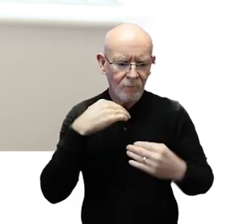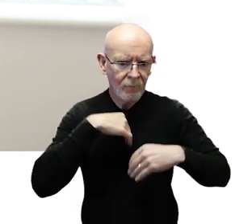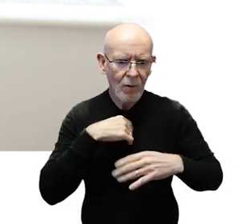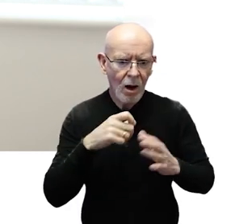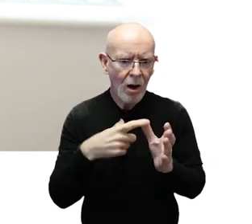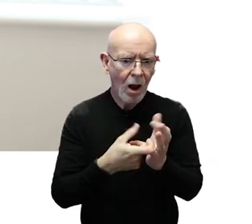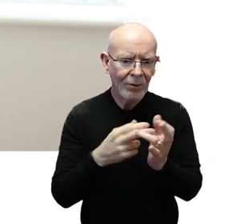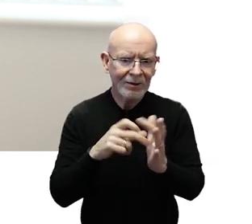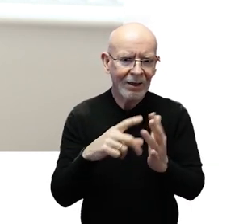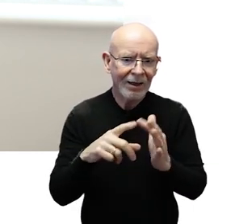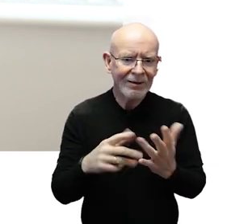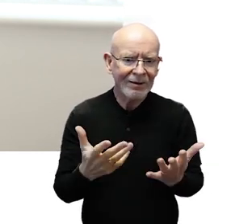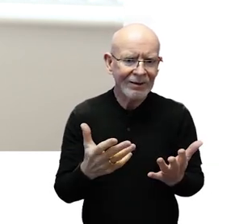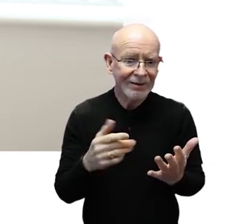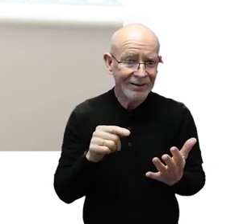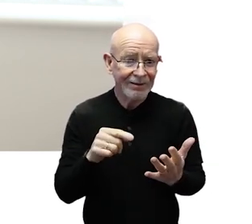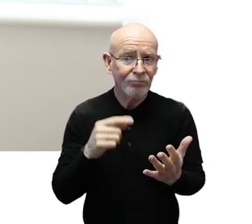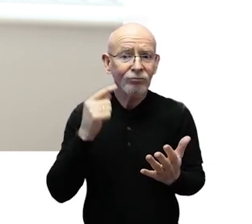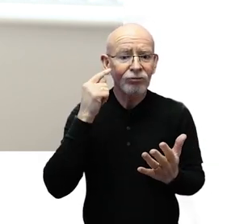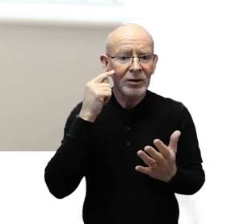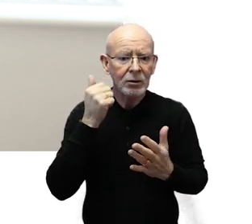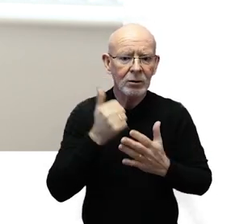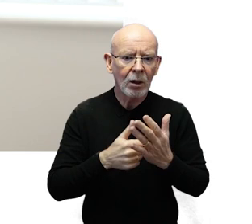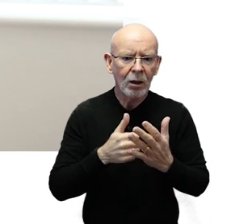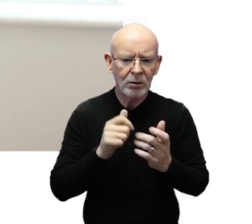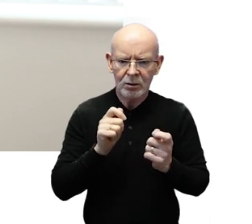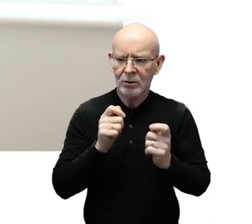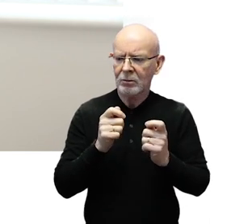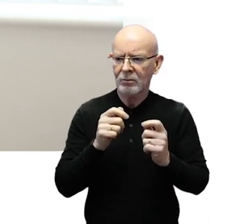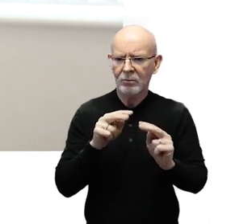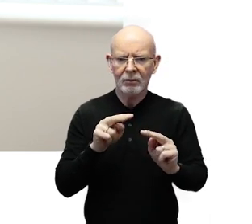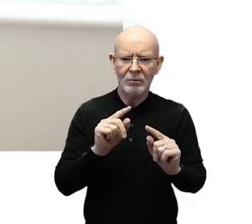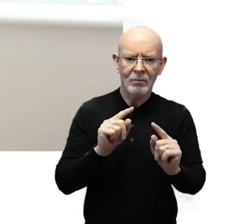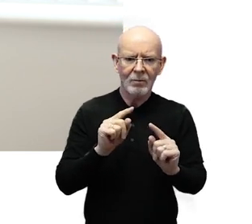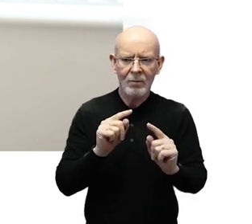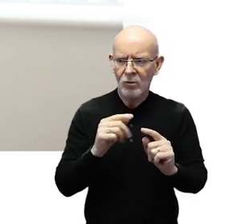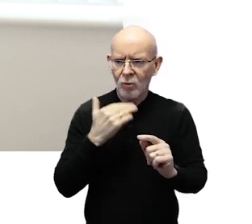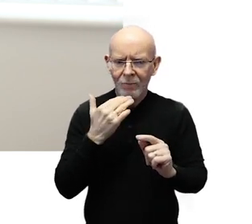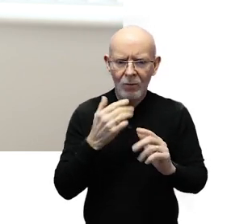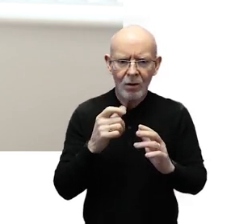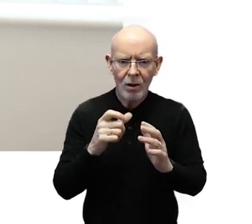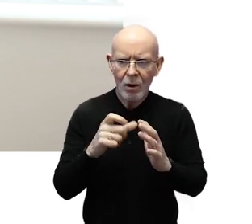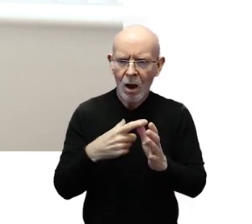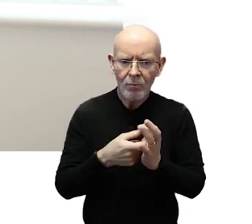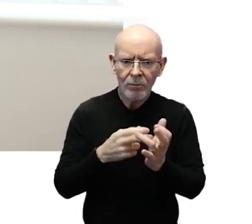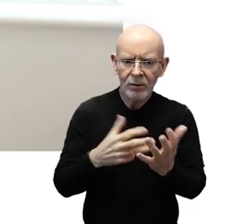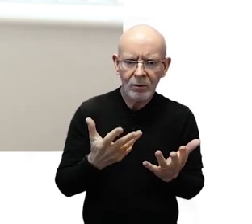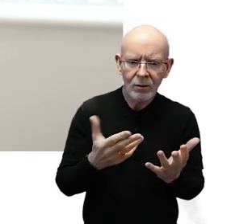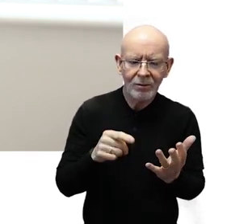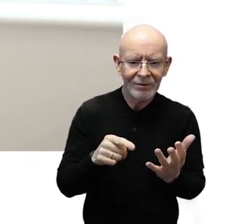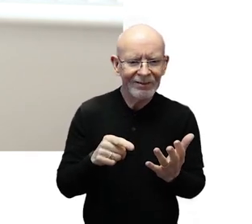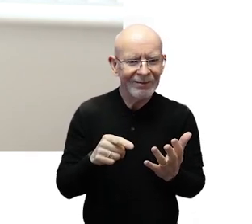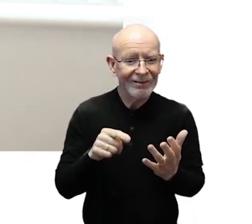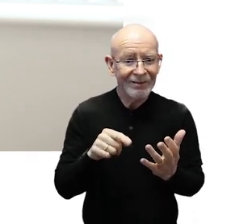inside the blood. The brain starts to adapt and recognise lower carbon dioxide levels as normal.